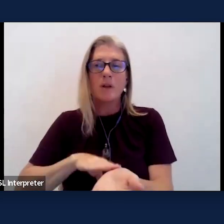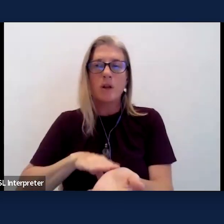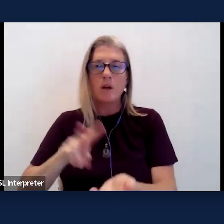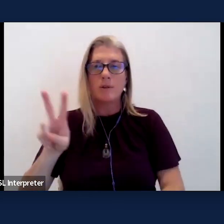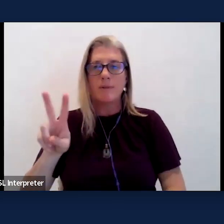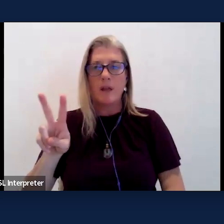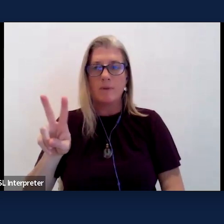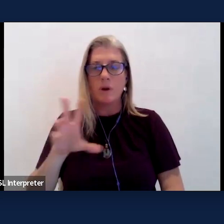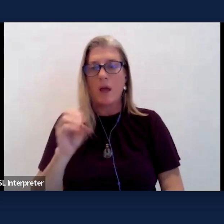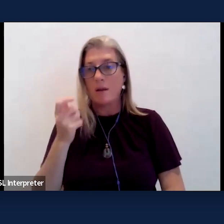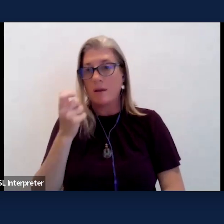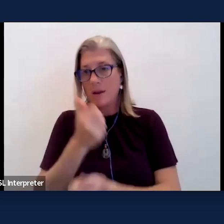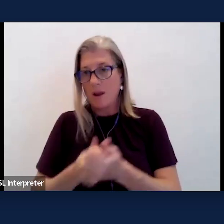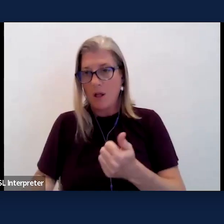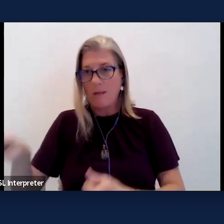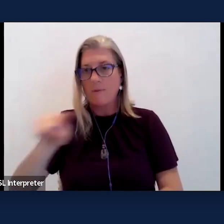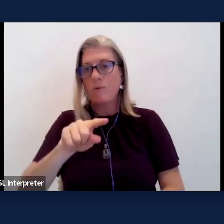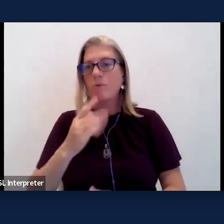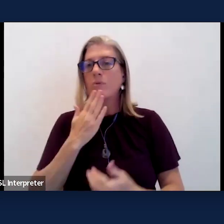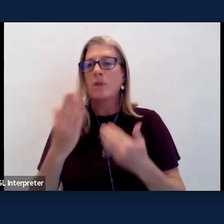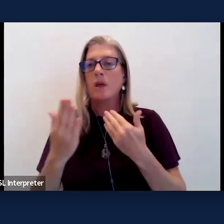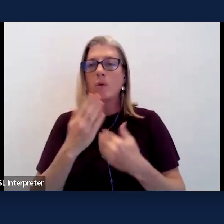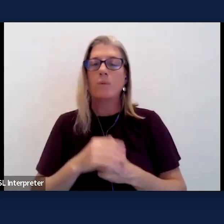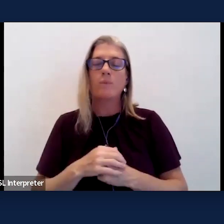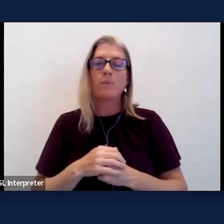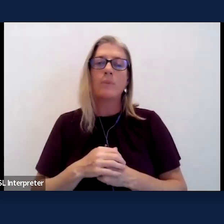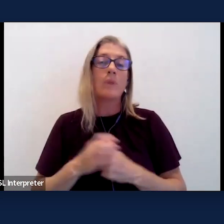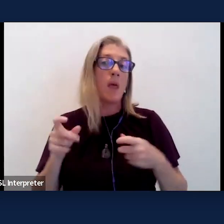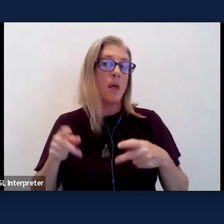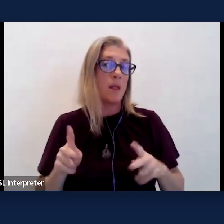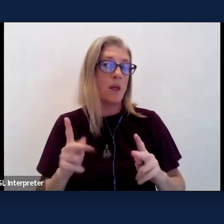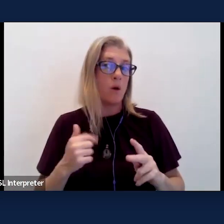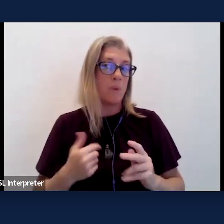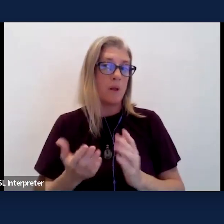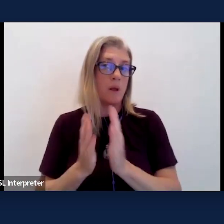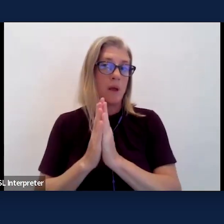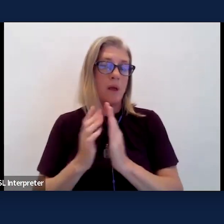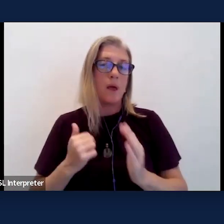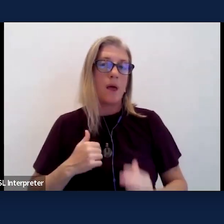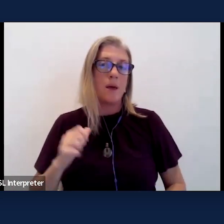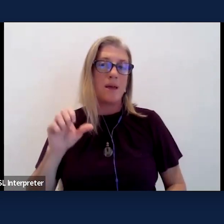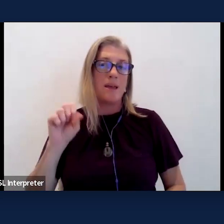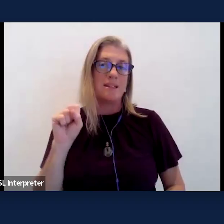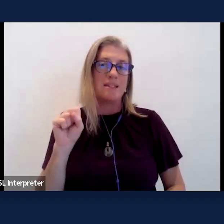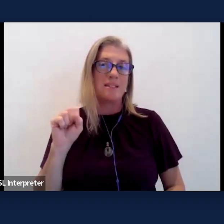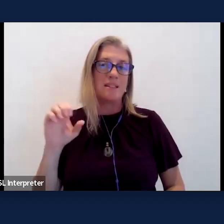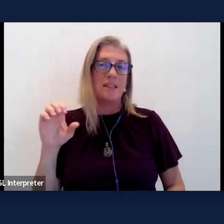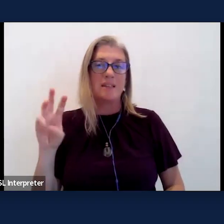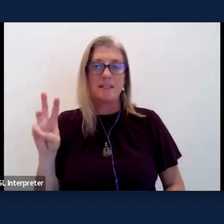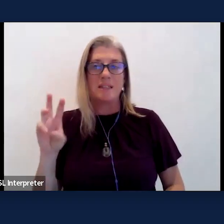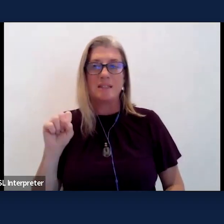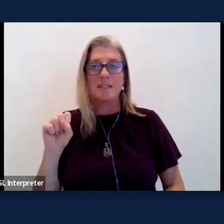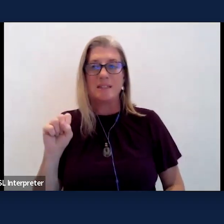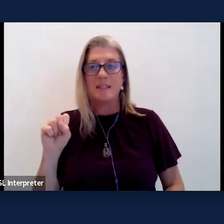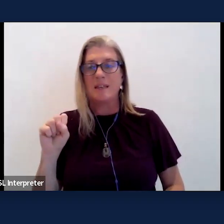and everyone. Thank you. Allow me to ask, I am a C6, C7 complete